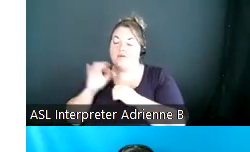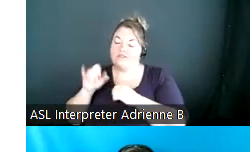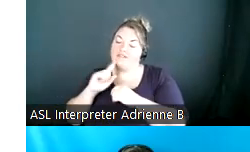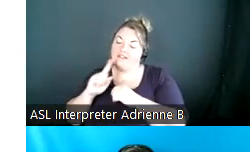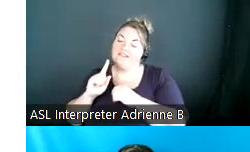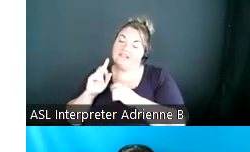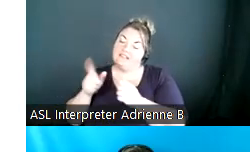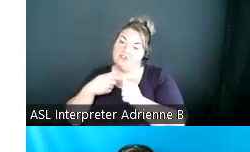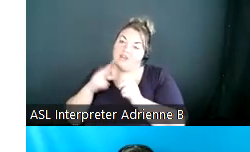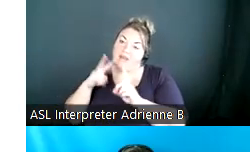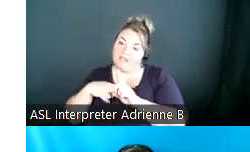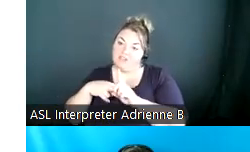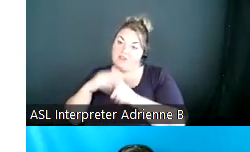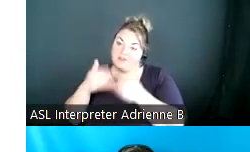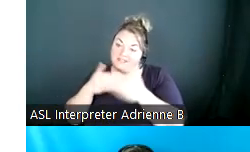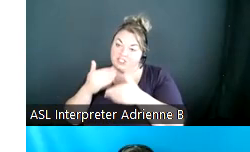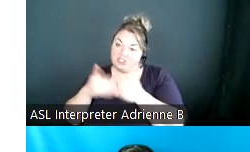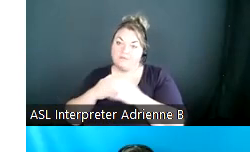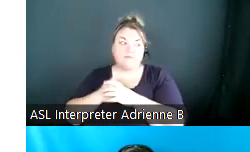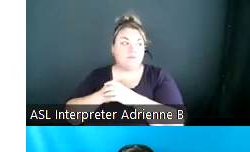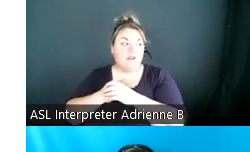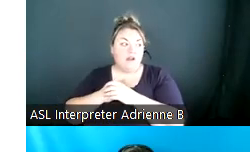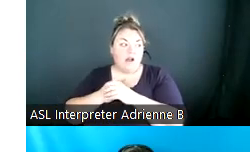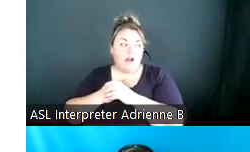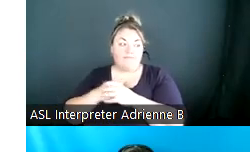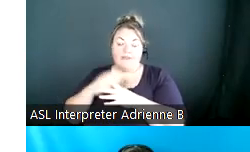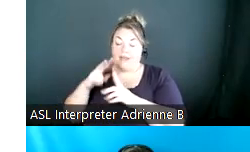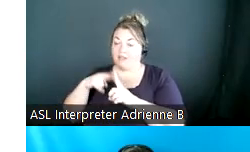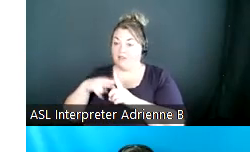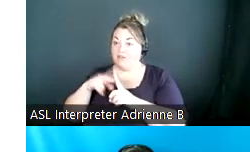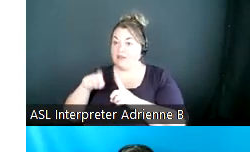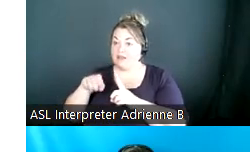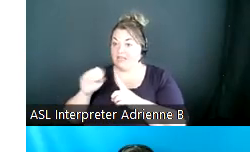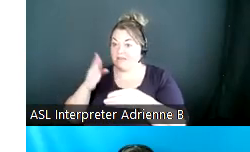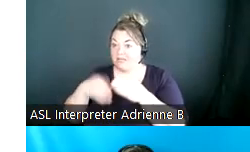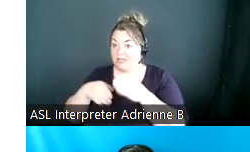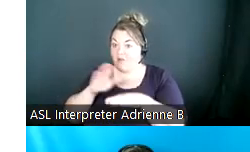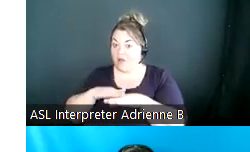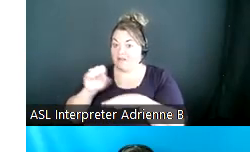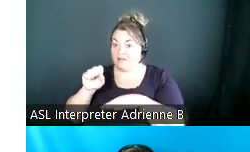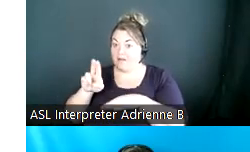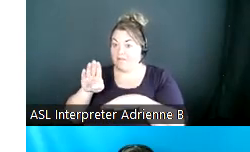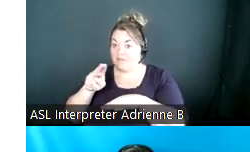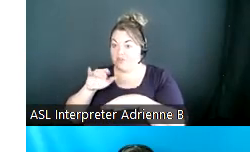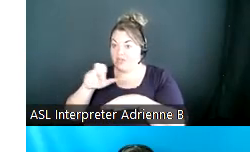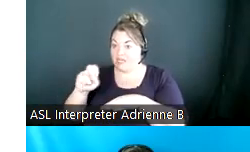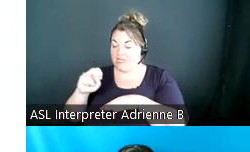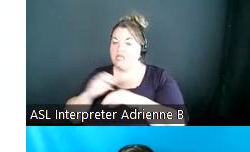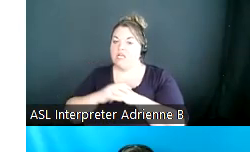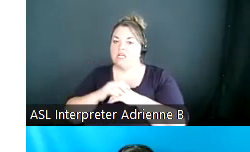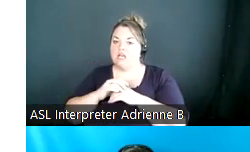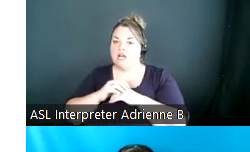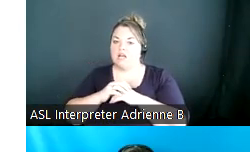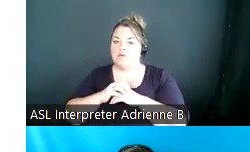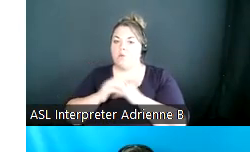initial application procedure. Applications must be complete upon submission, will be considered abandoned if not completed within